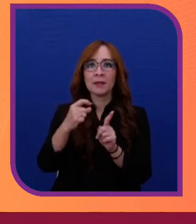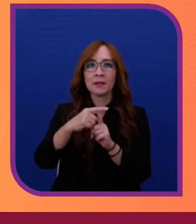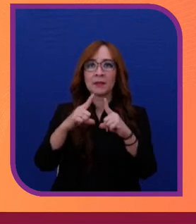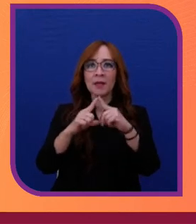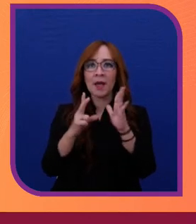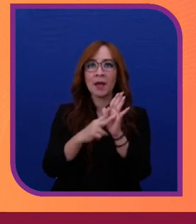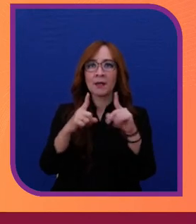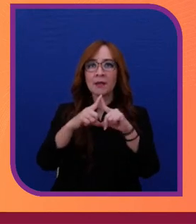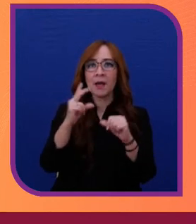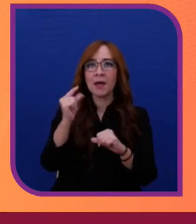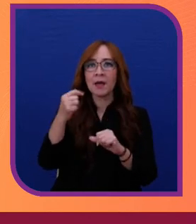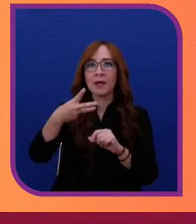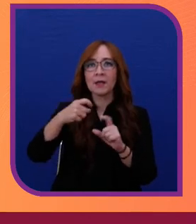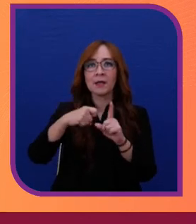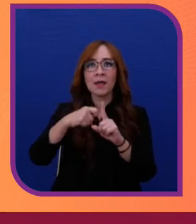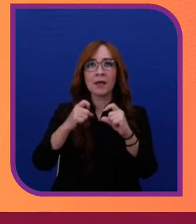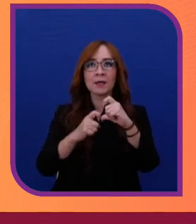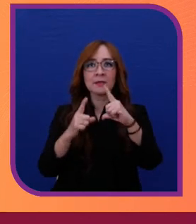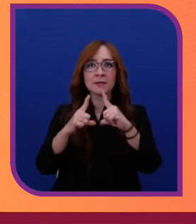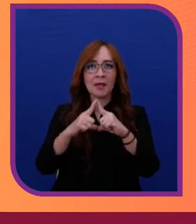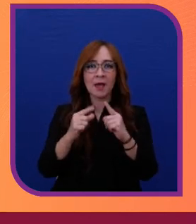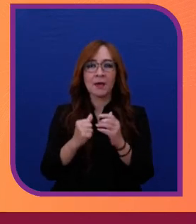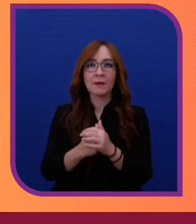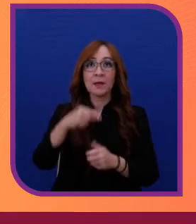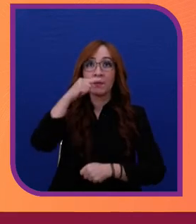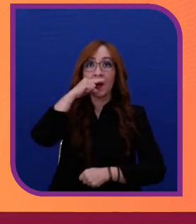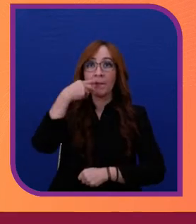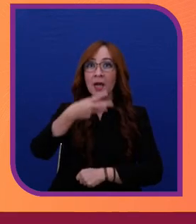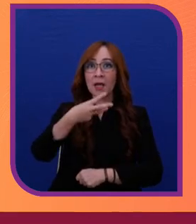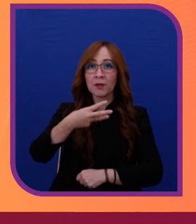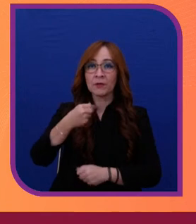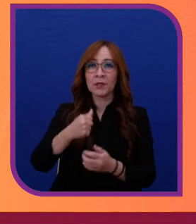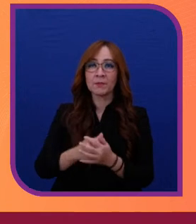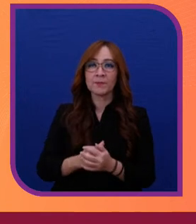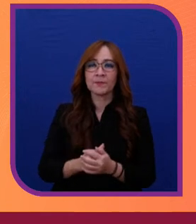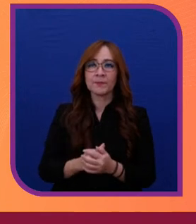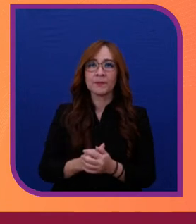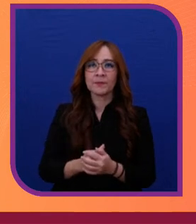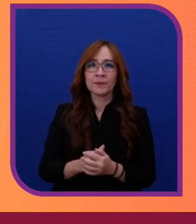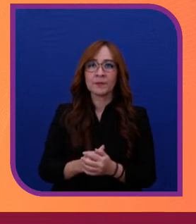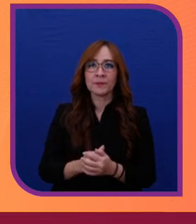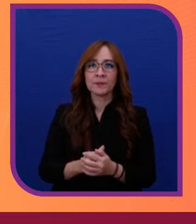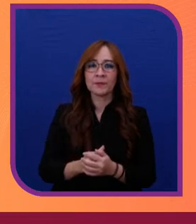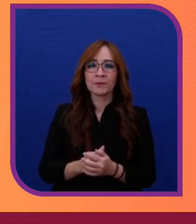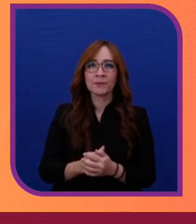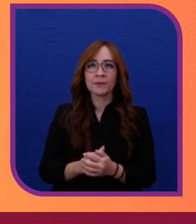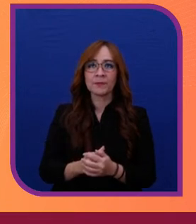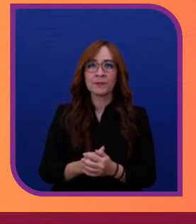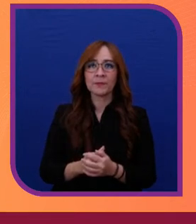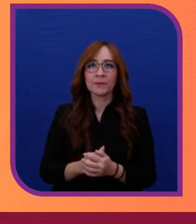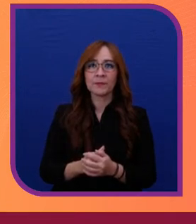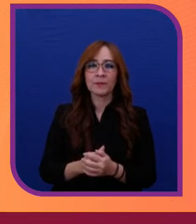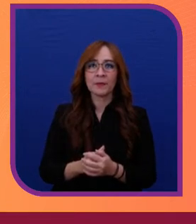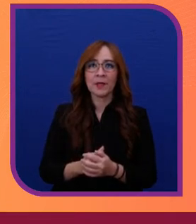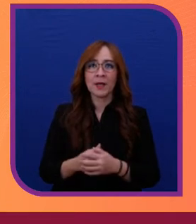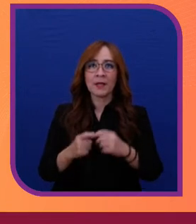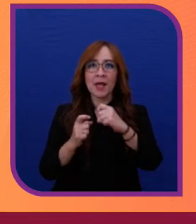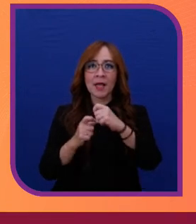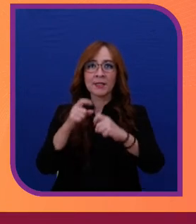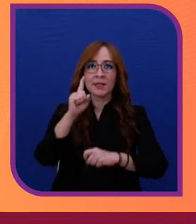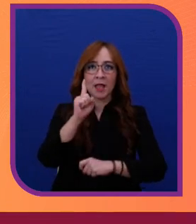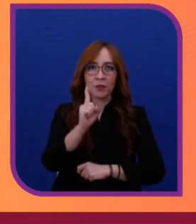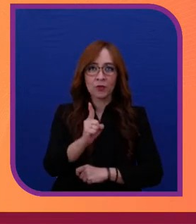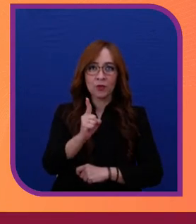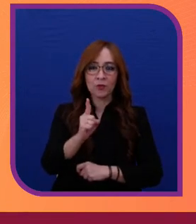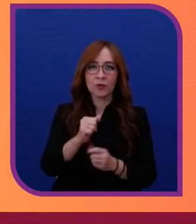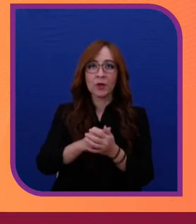often gejala.db in economics from the university of Indonesia and Entin mp3so mesra events